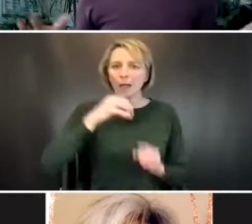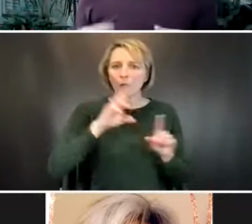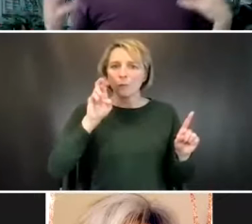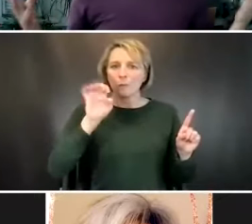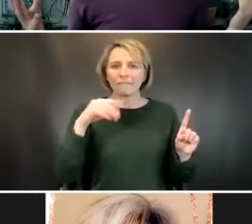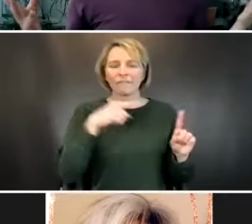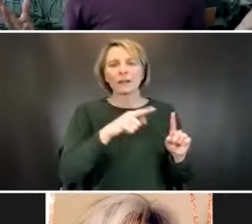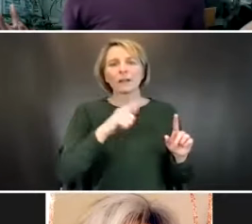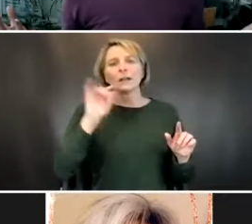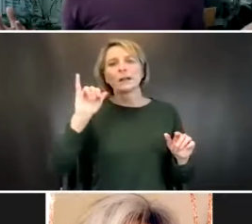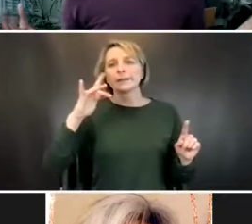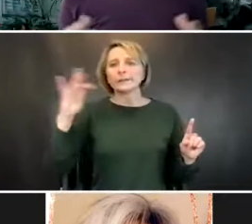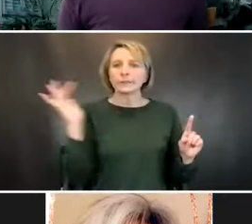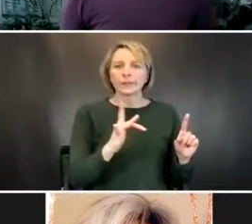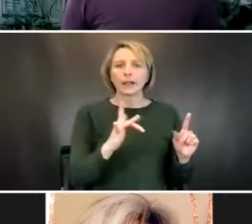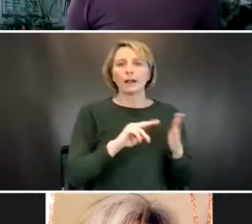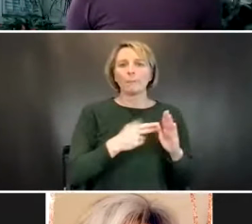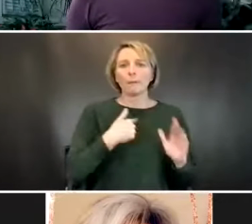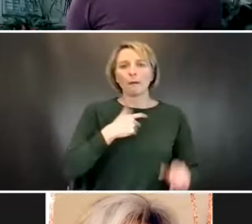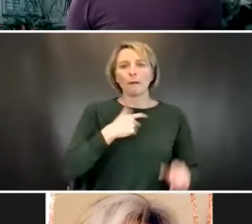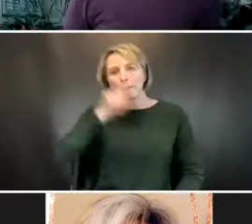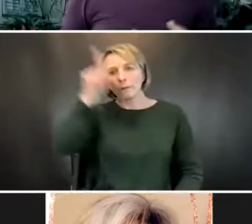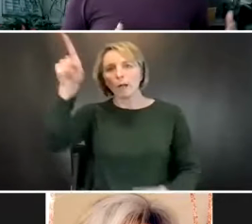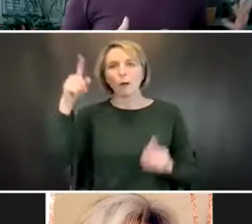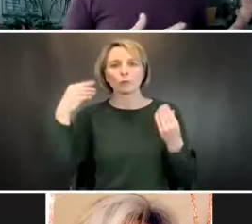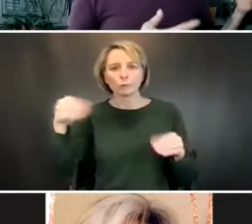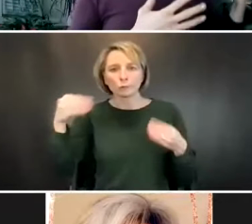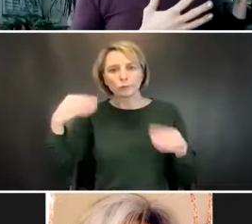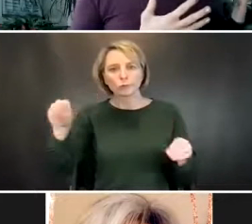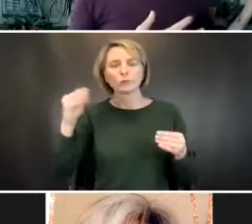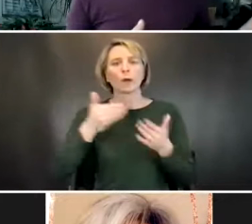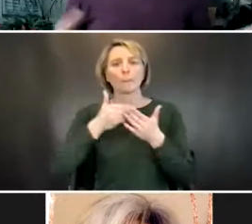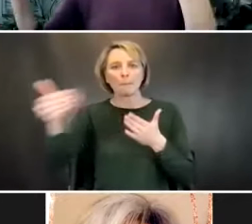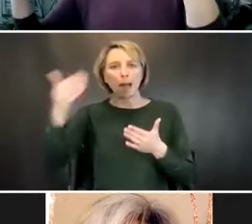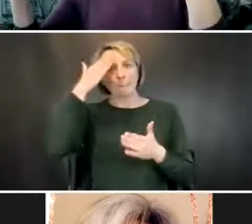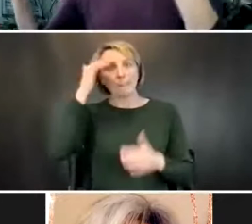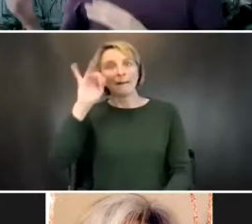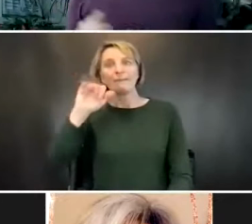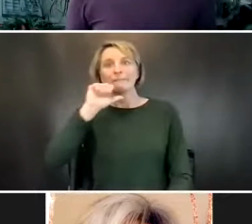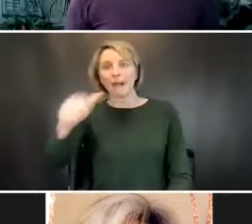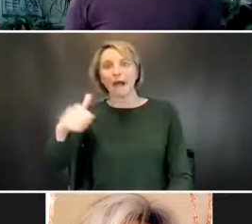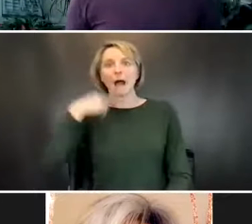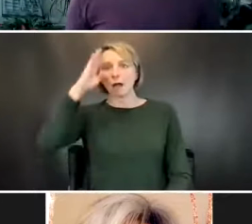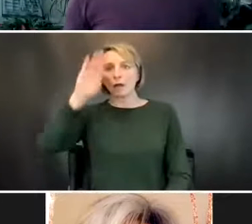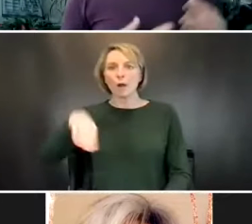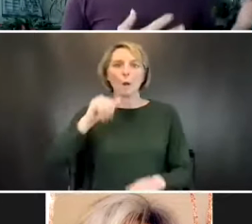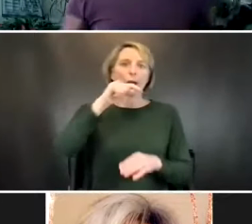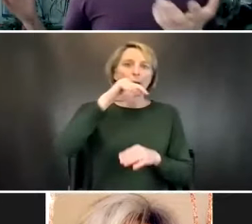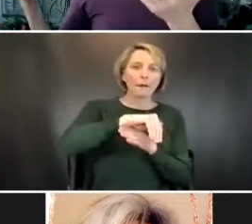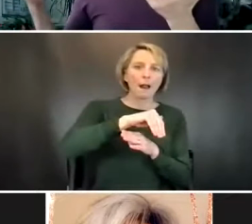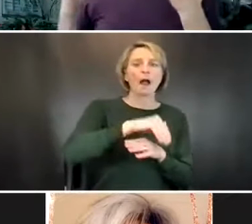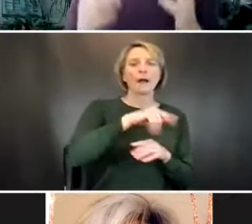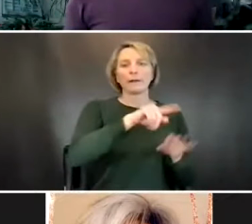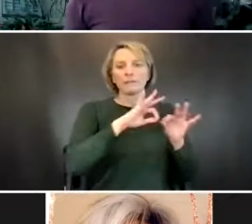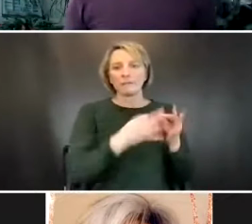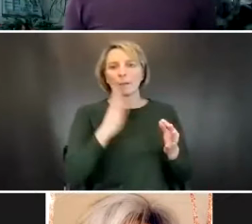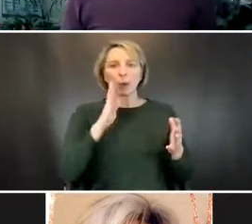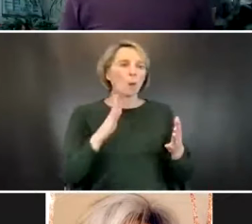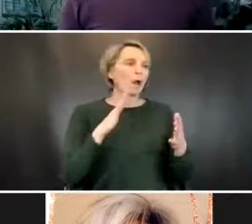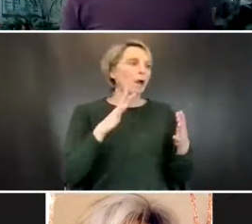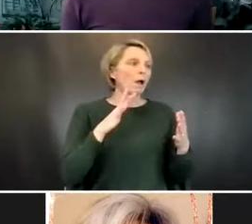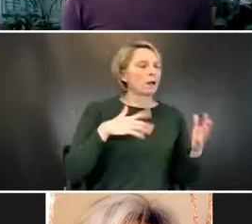morning if we don't have a gallon of milk, and so that causes us to do the job that we need to do and stop at the grocery store